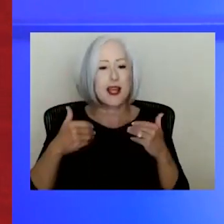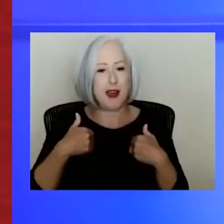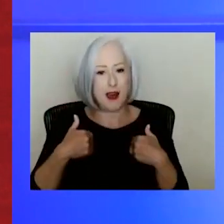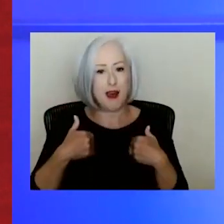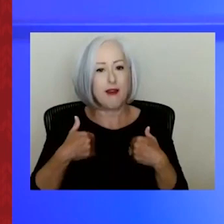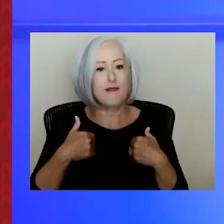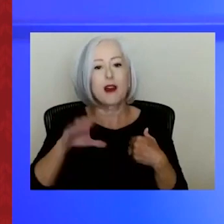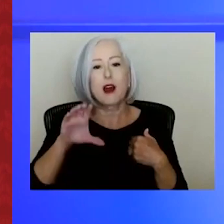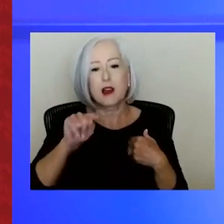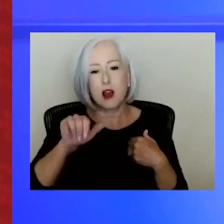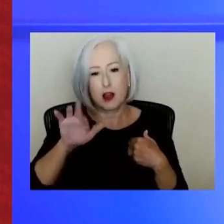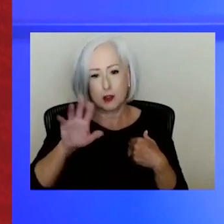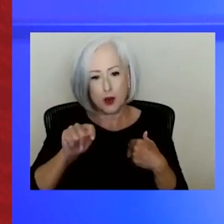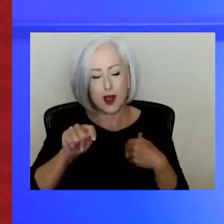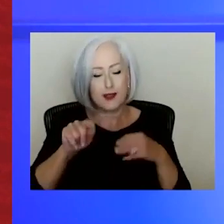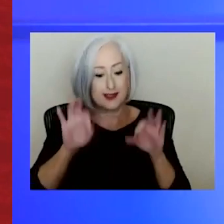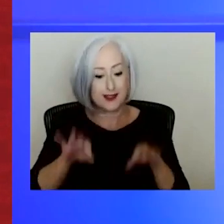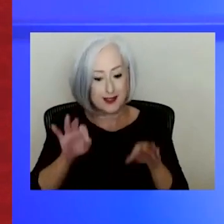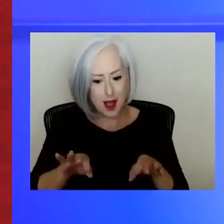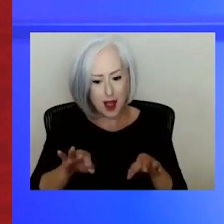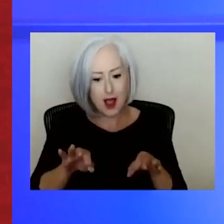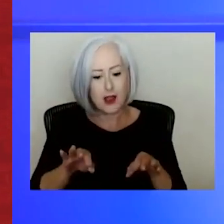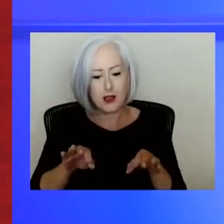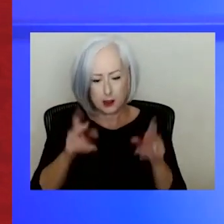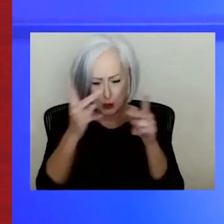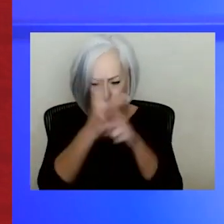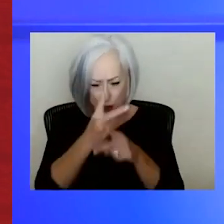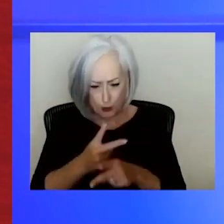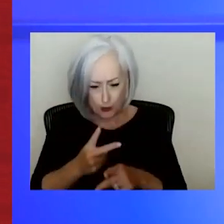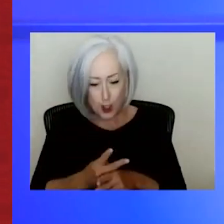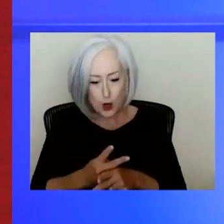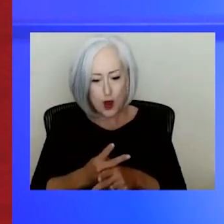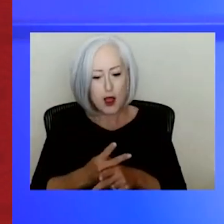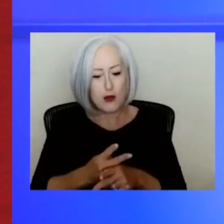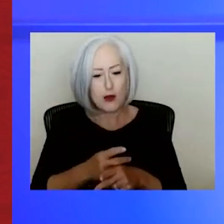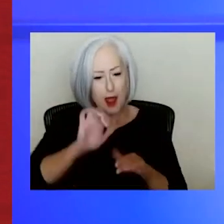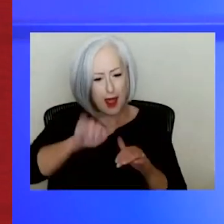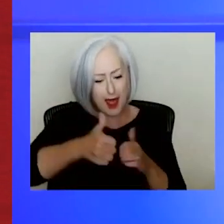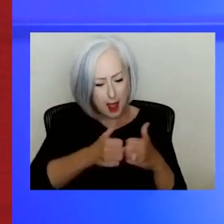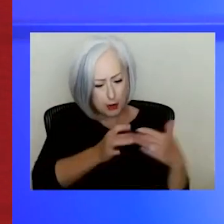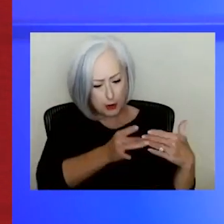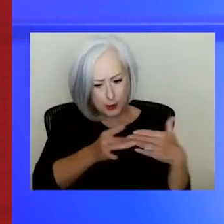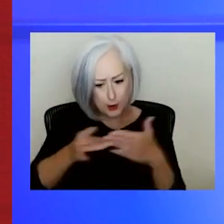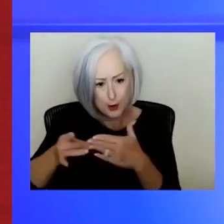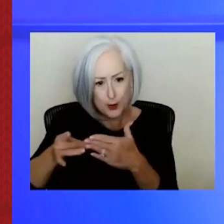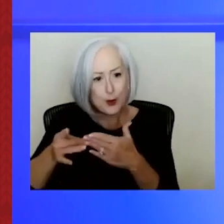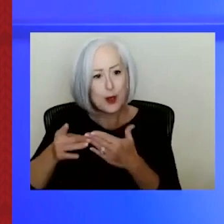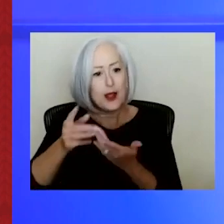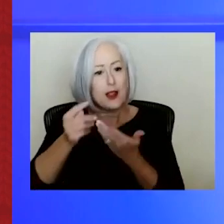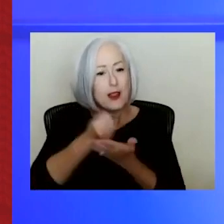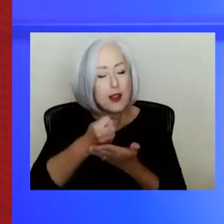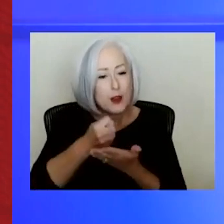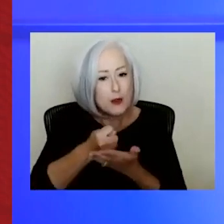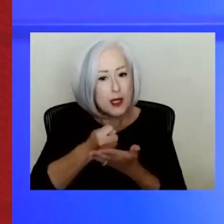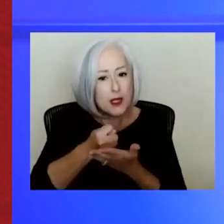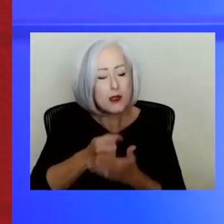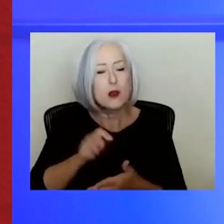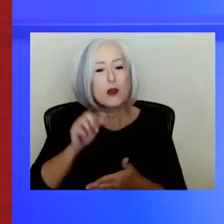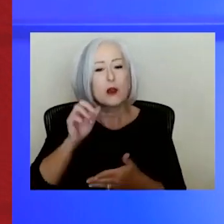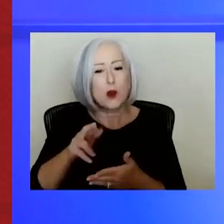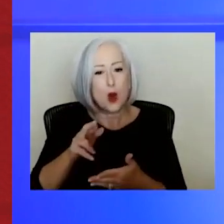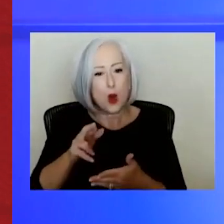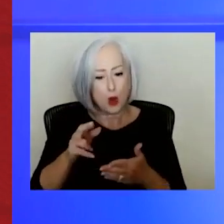to establish a diagnosis or to guide therapy. And so the strategy for hospitals and health systems is